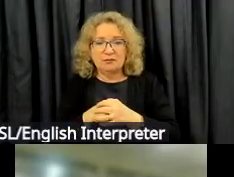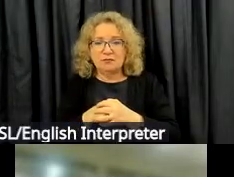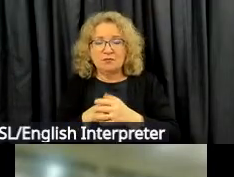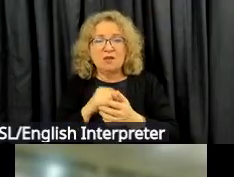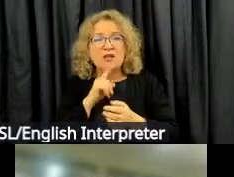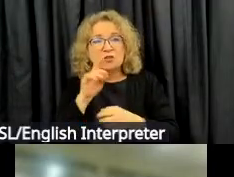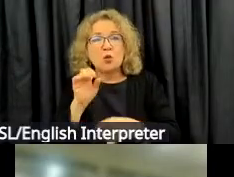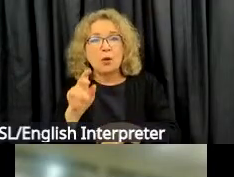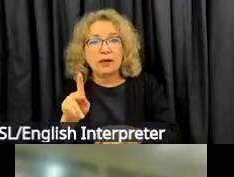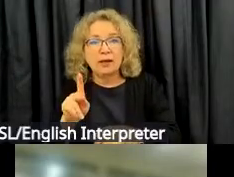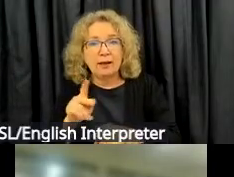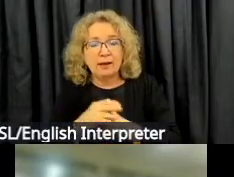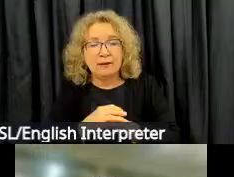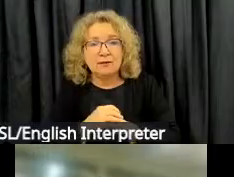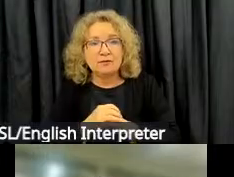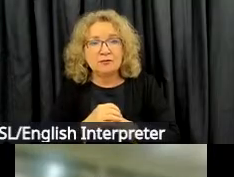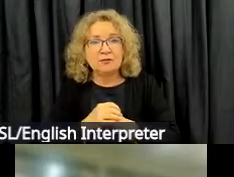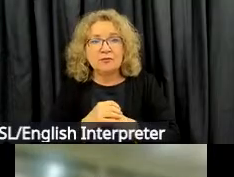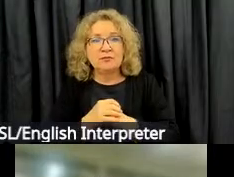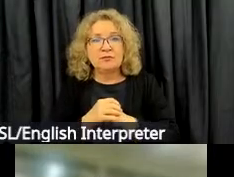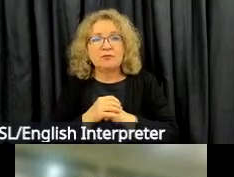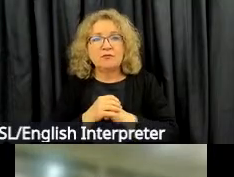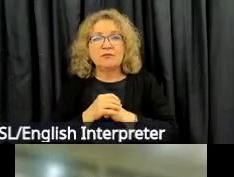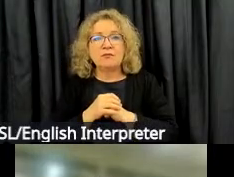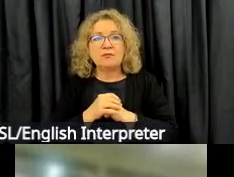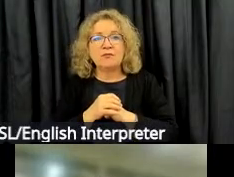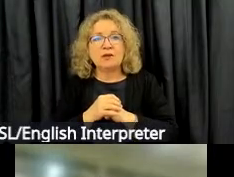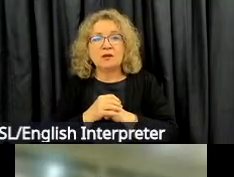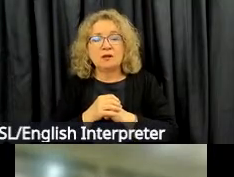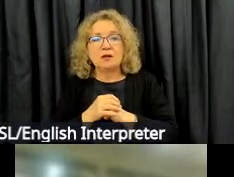know people, and also we kind